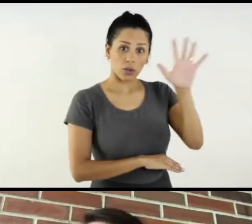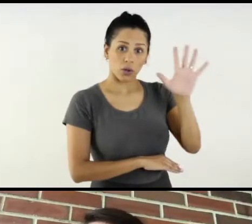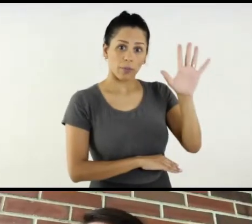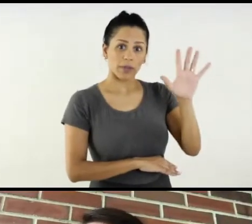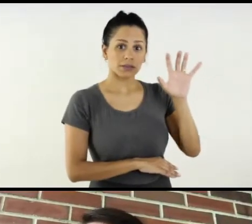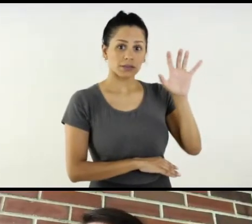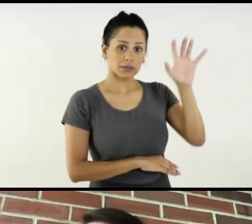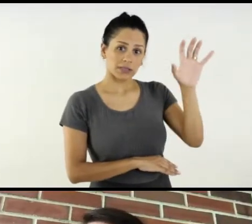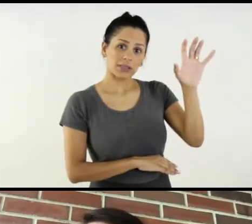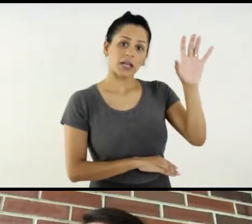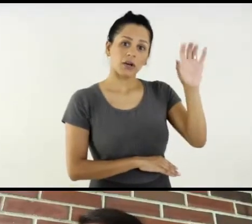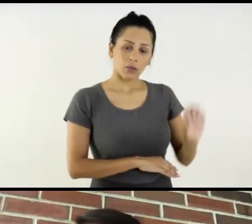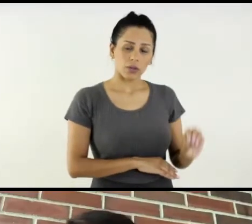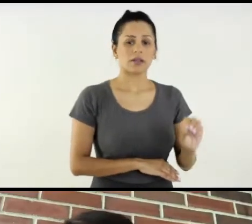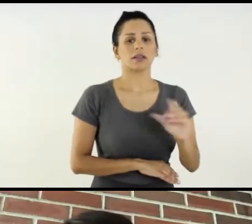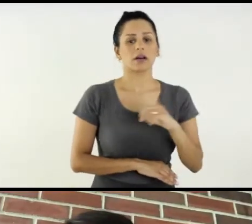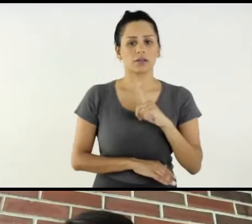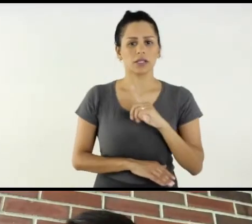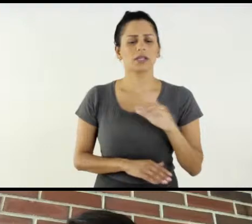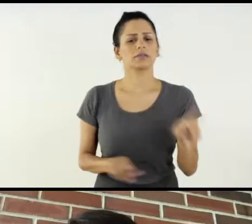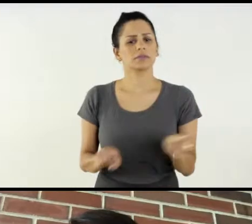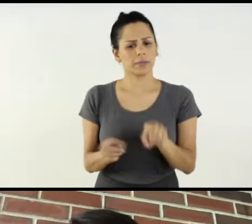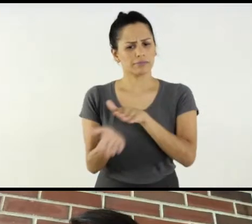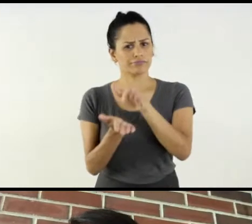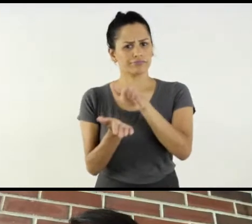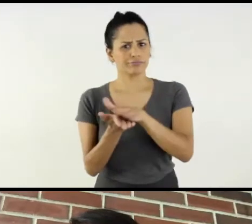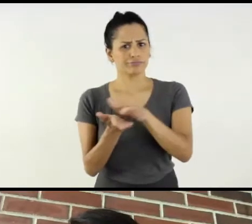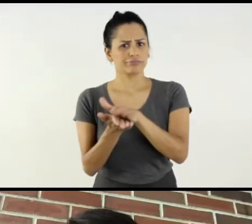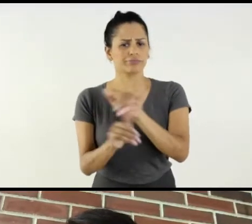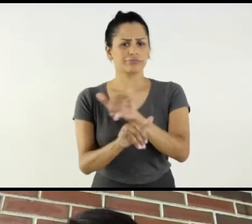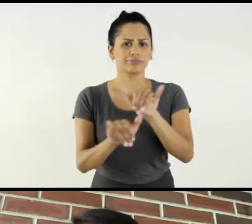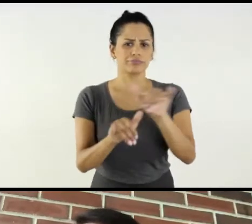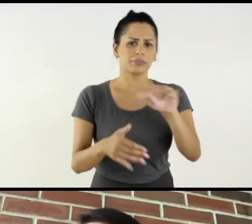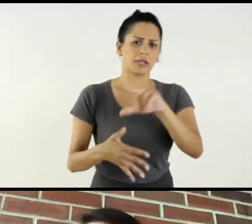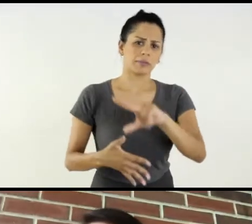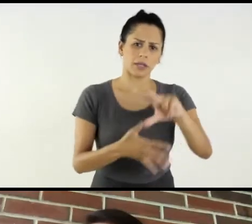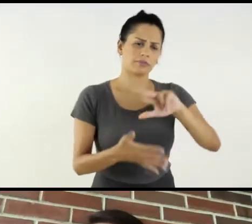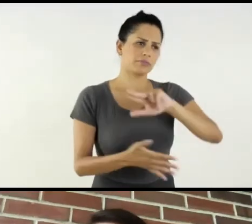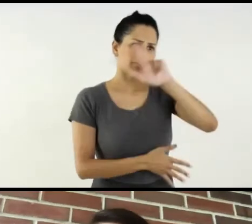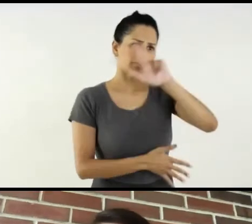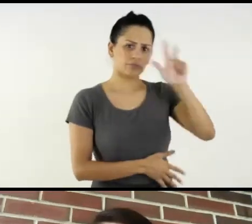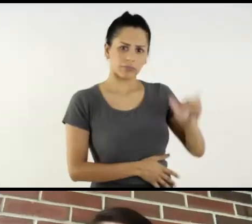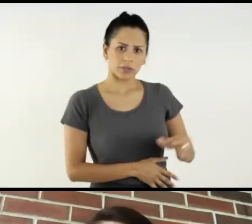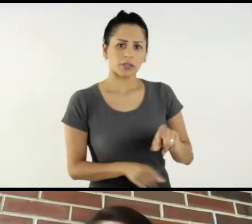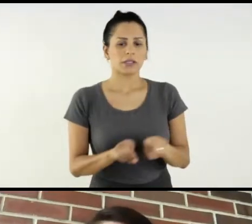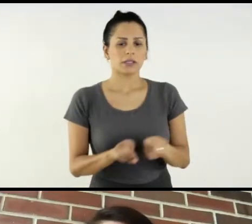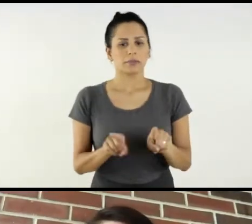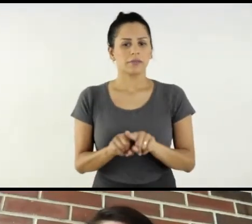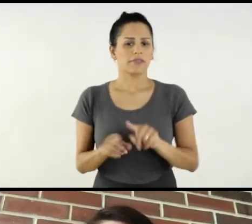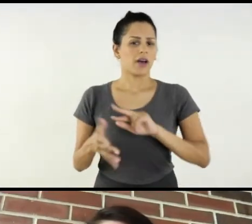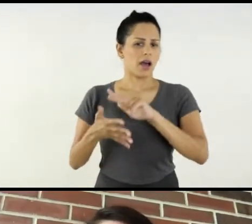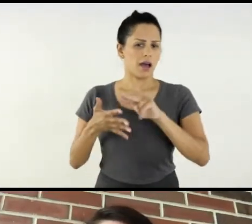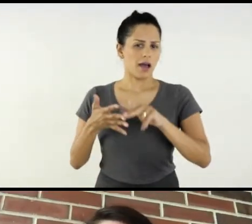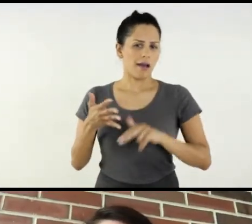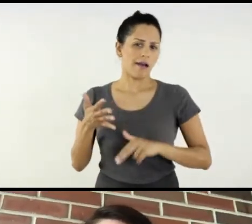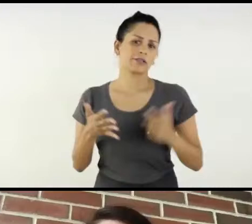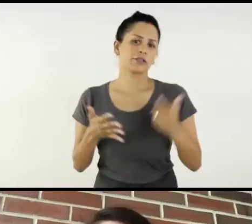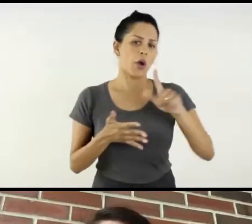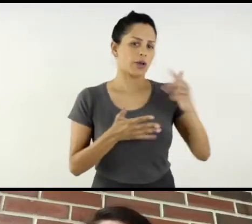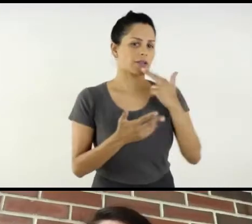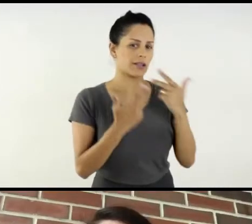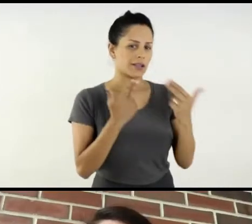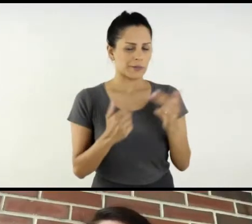com diversas publicações, como a Aperture, Art in America, Art Journal, Muse e muitas outras. Eu queria